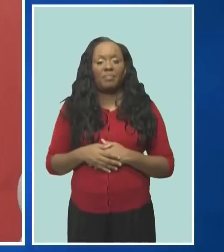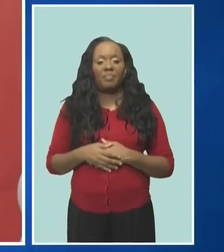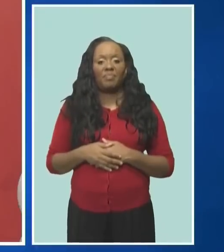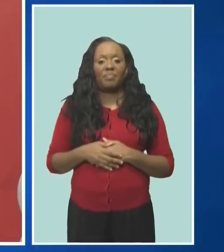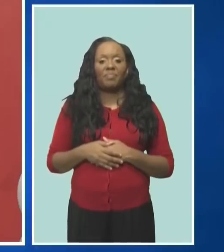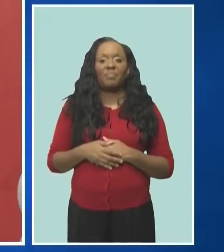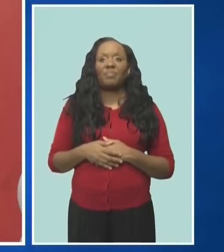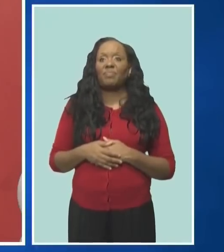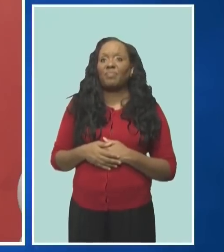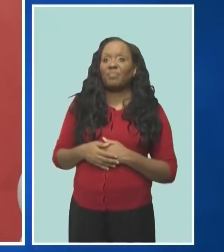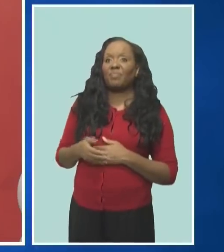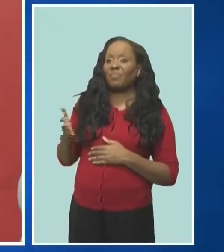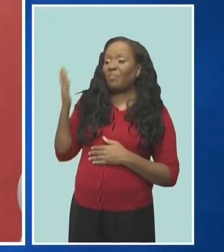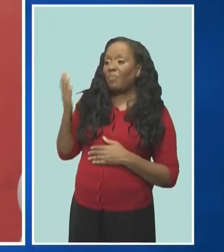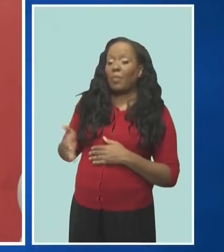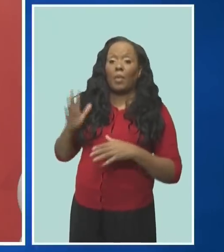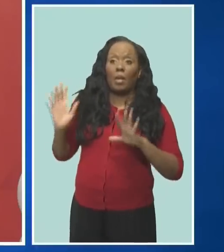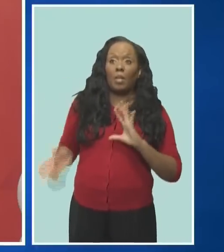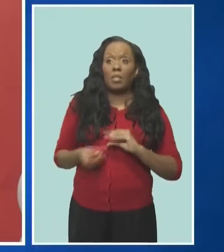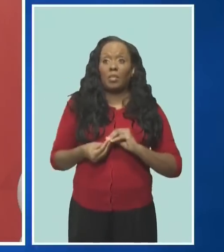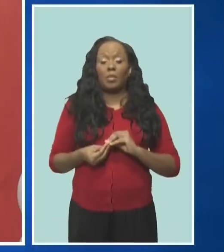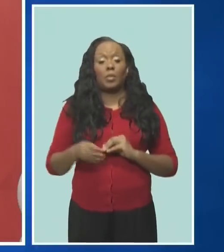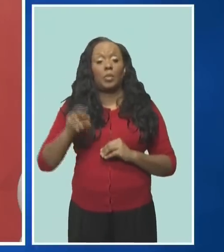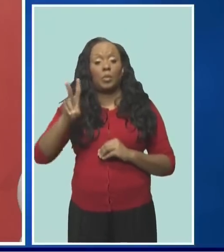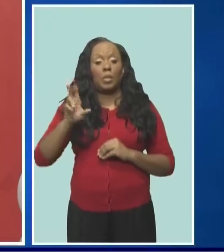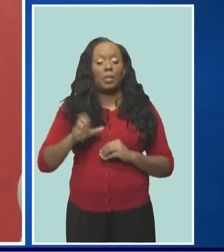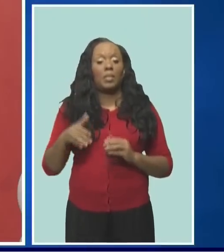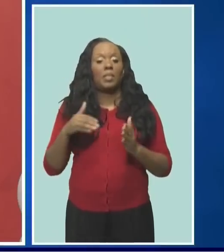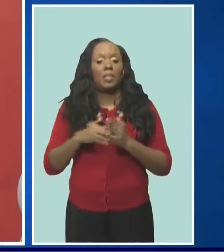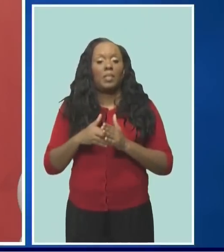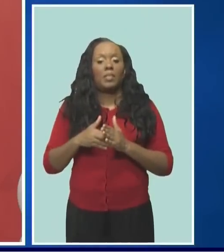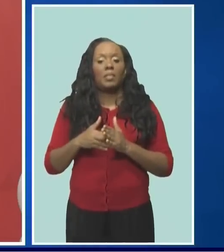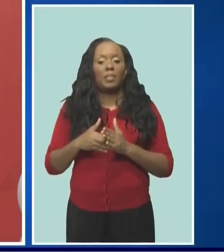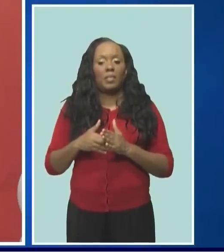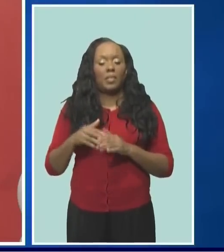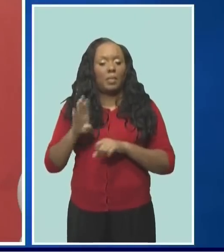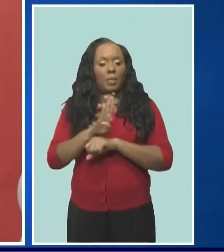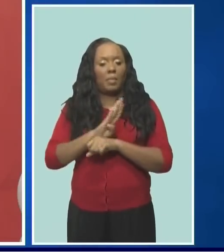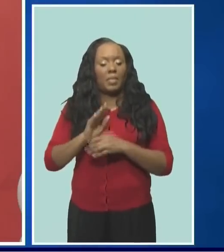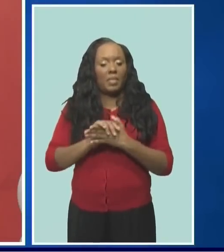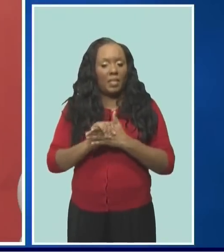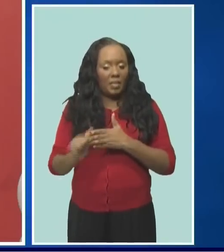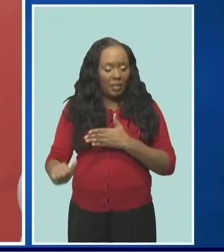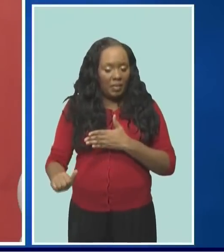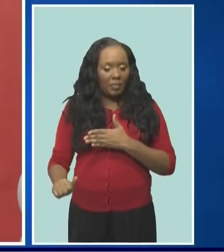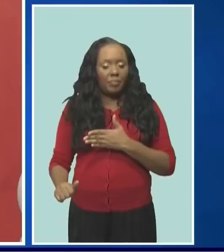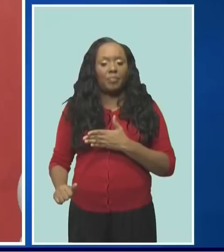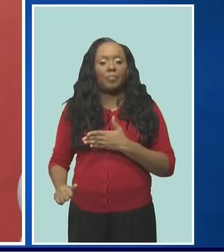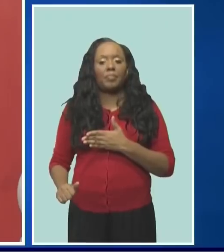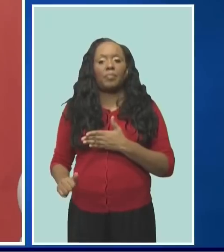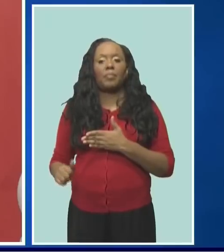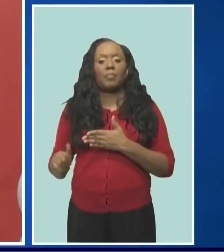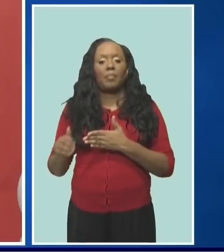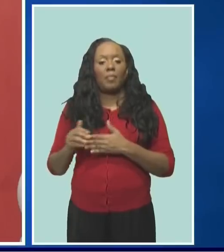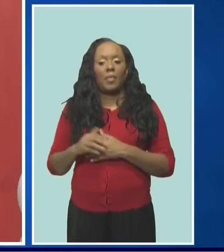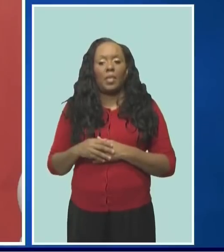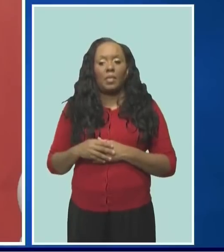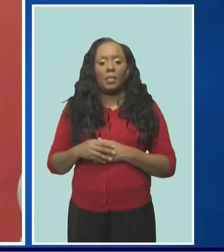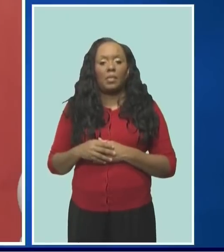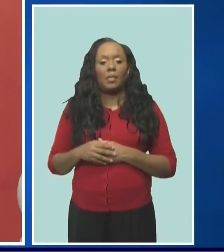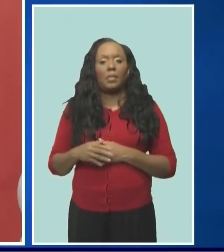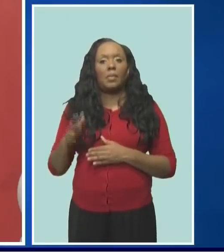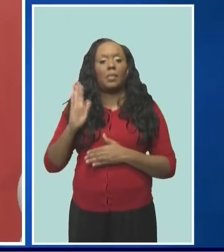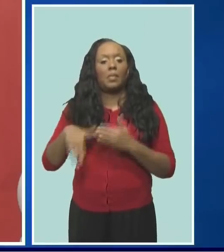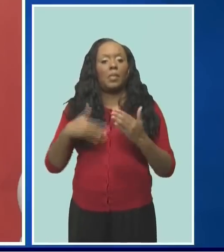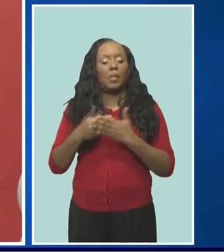our efforts resulted in a total of 200,000 Barbados dollars raised, and all of which was presented to the